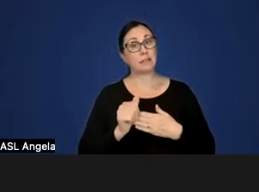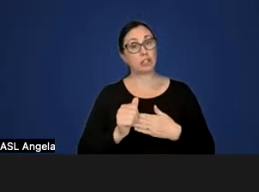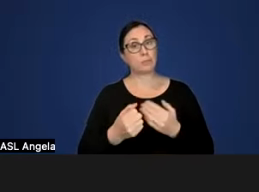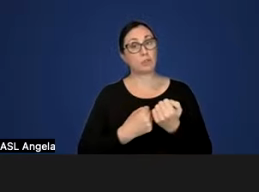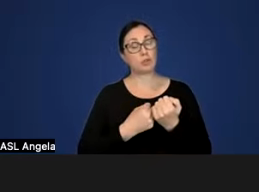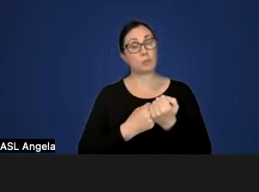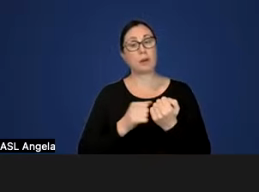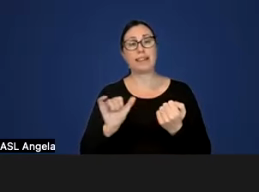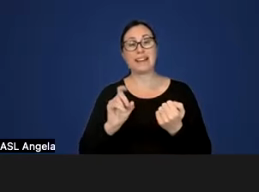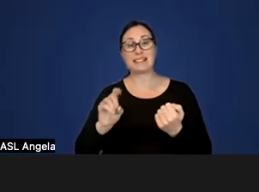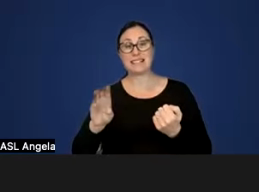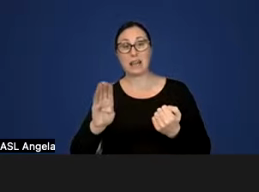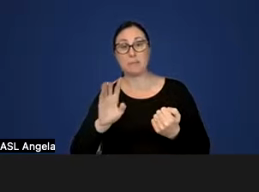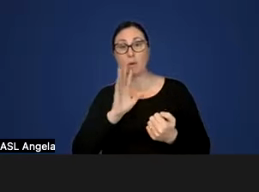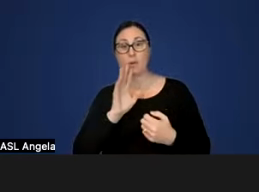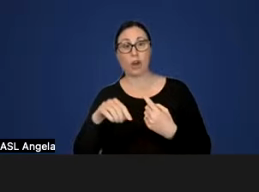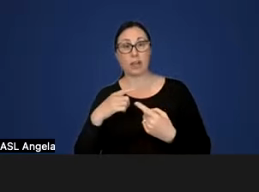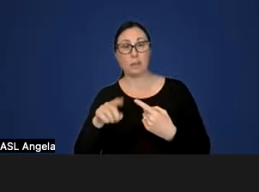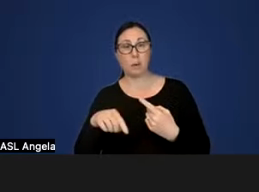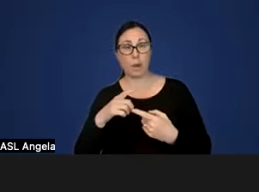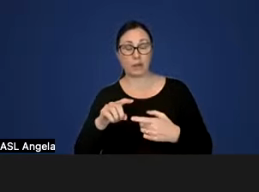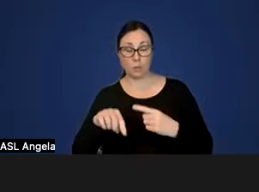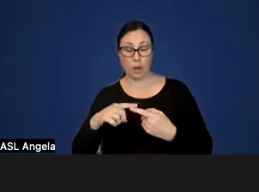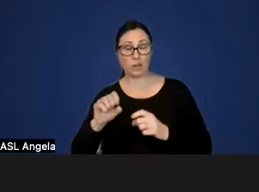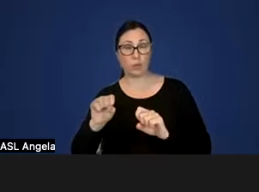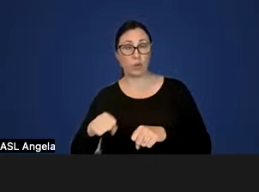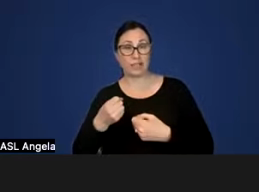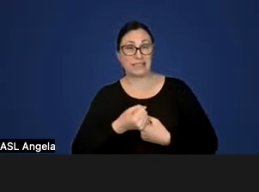Deb, you were talking about being able to debrief in that space.